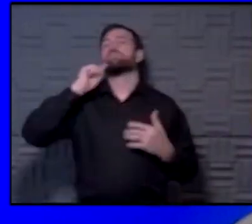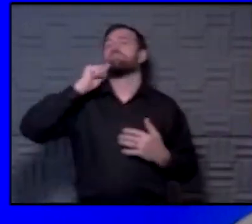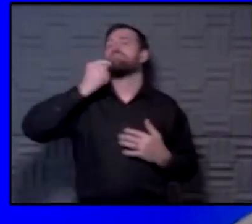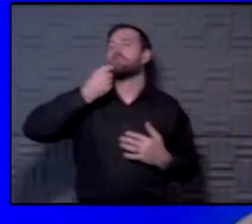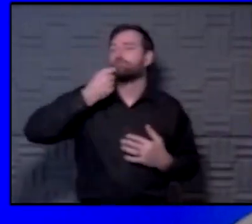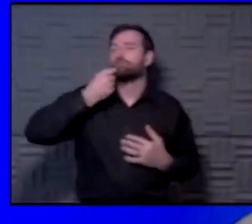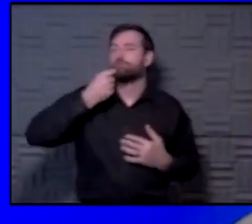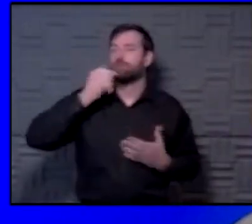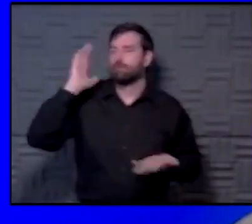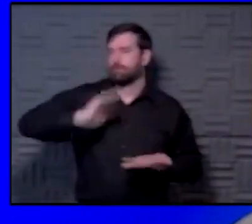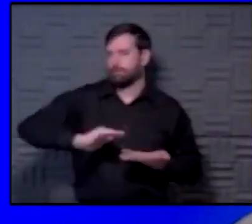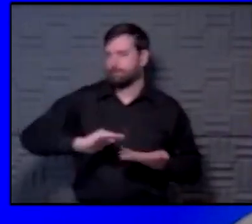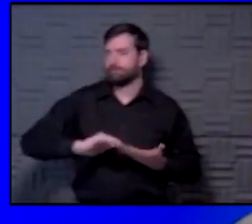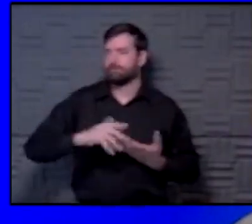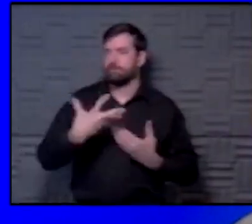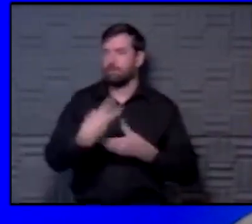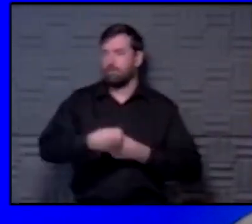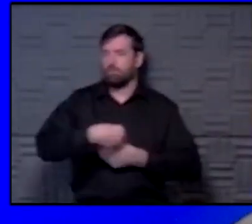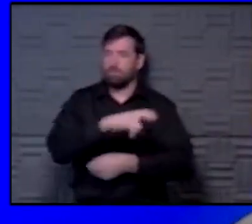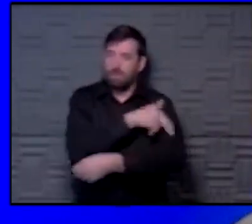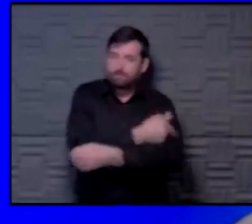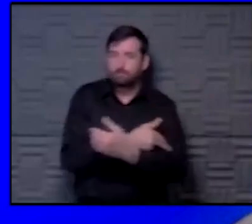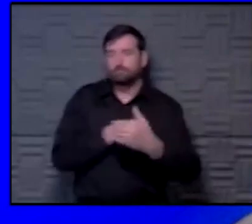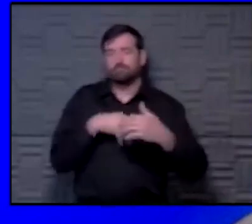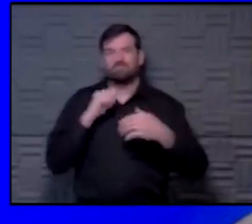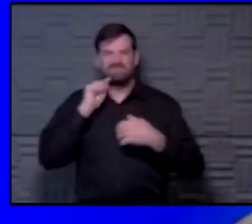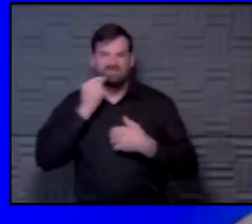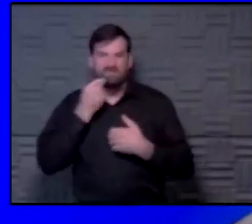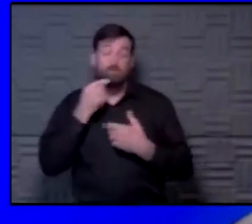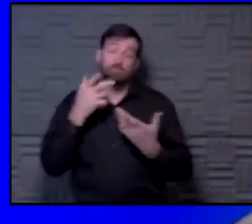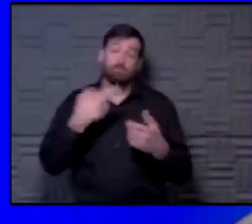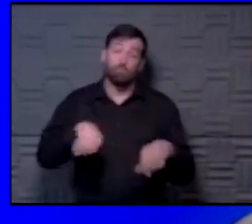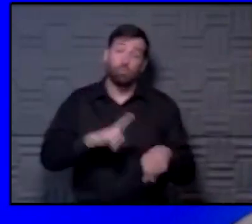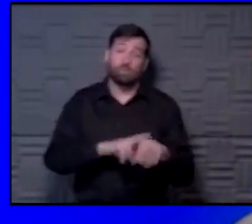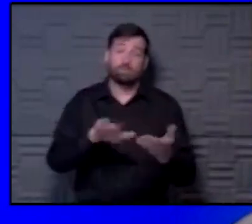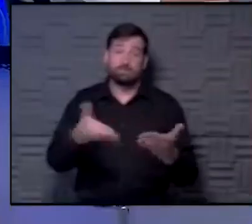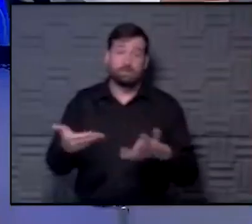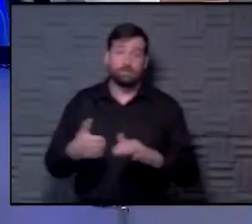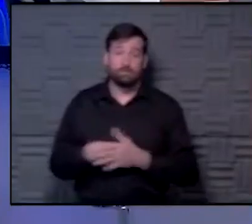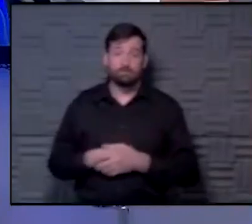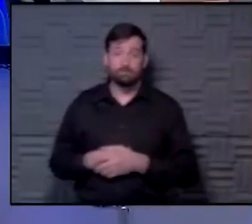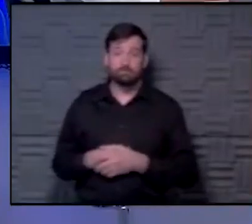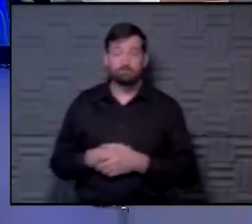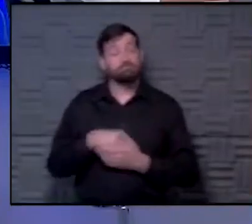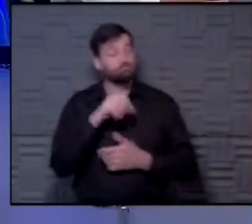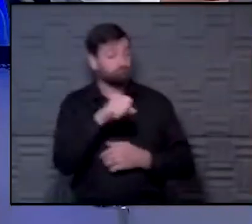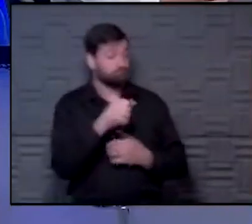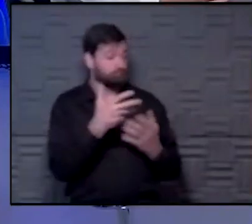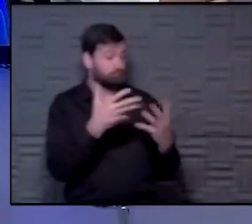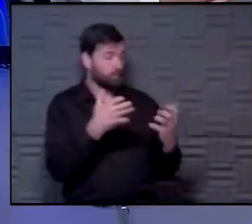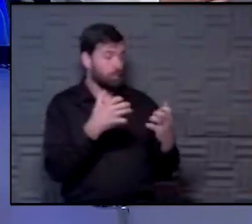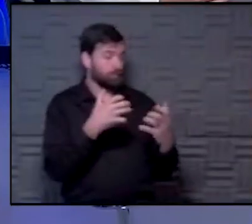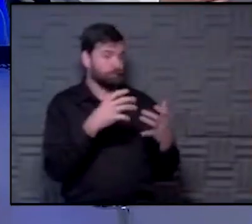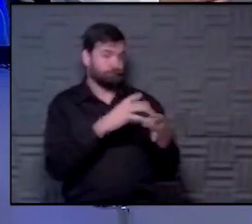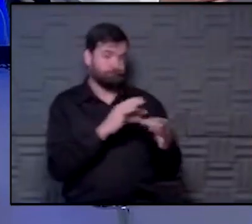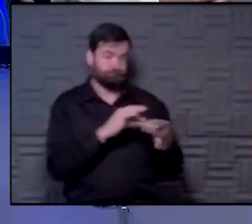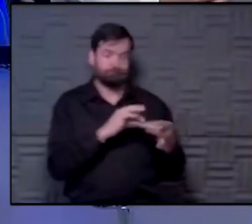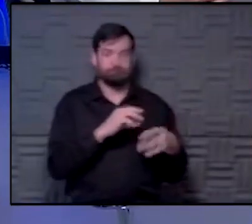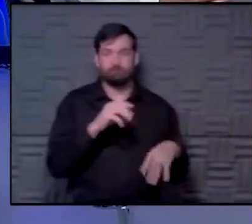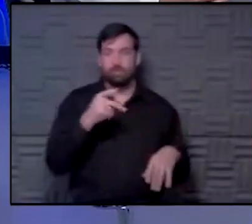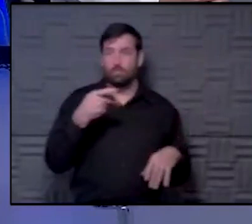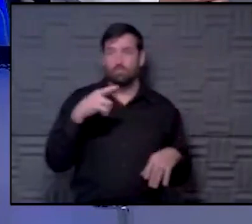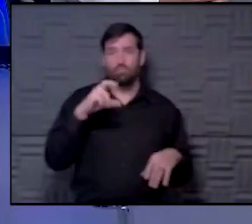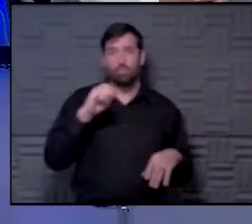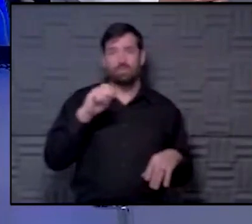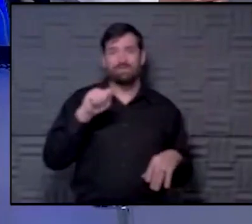disease, including hospitalization, severe disease, and of course death. So. And if you want to stretch the analogy, pertussis vaccine works that